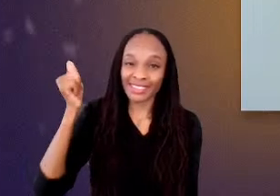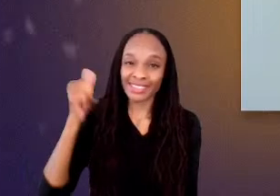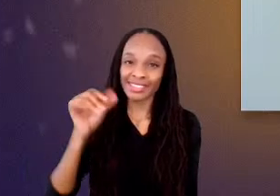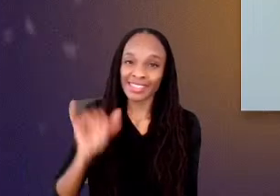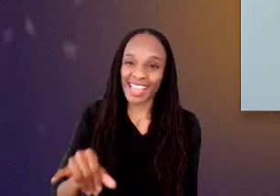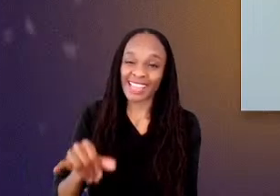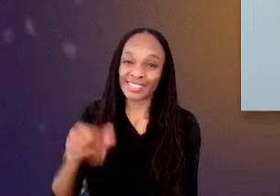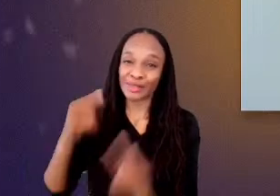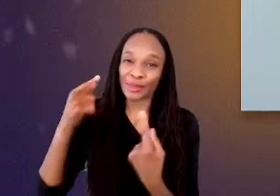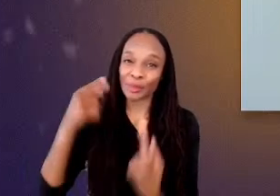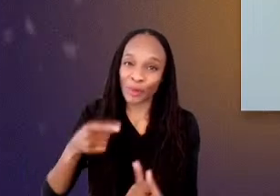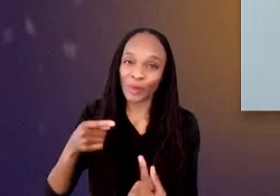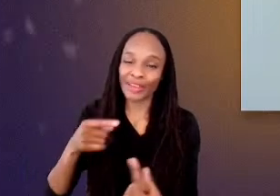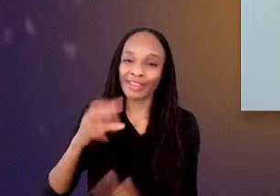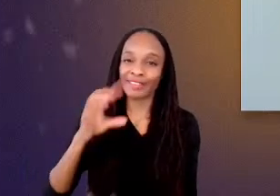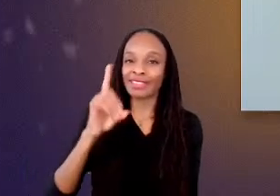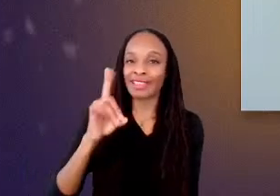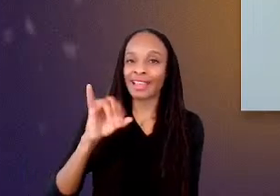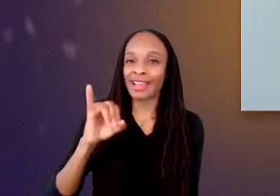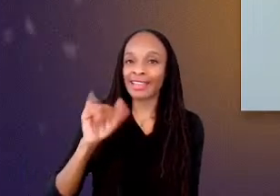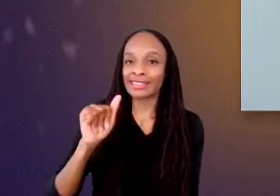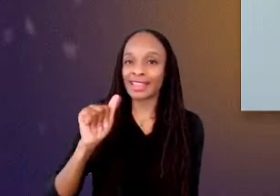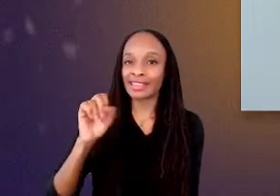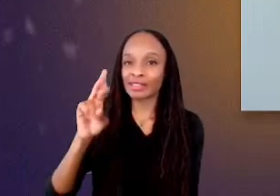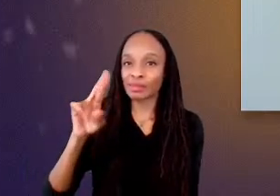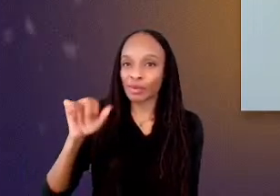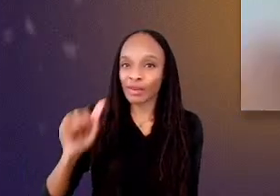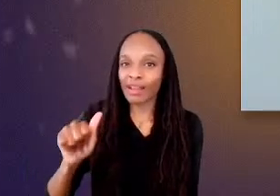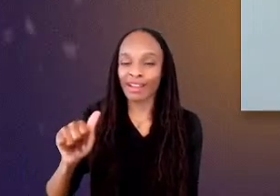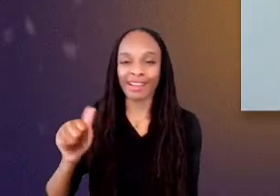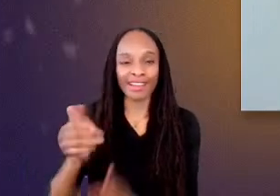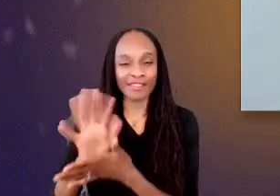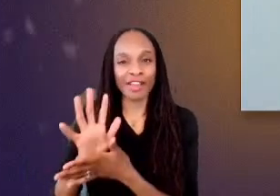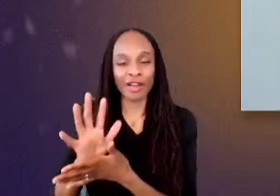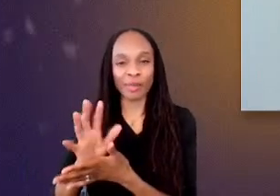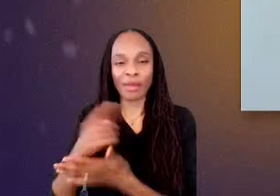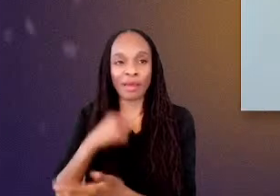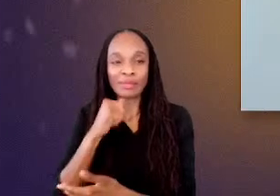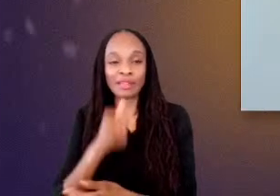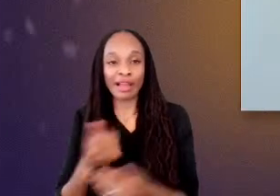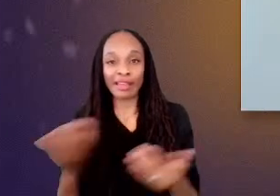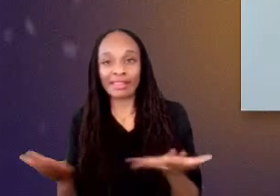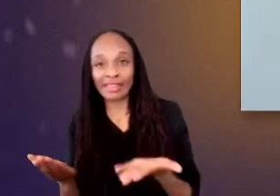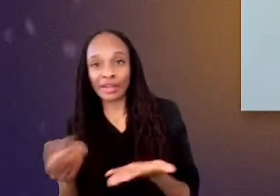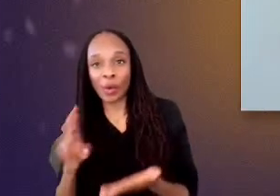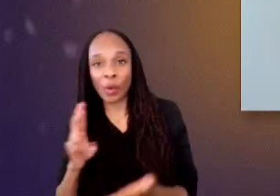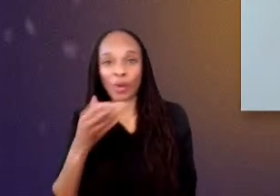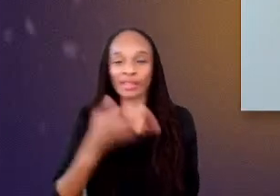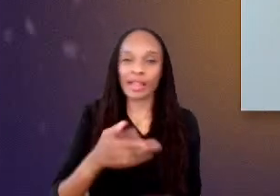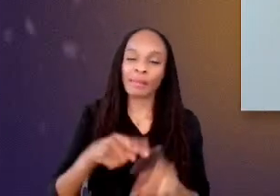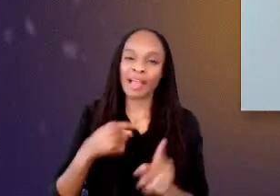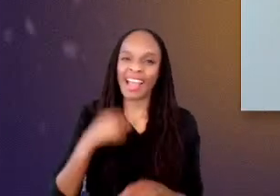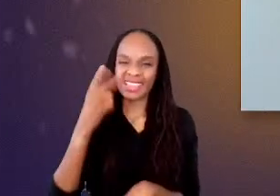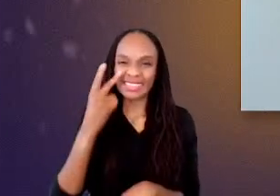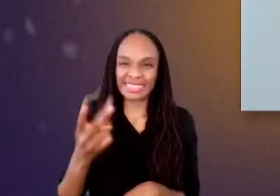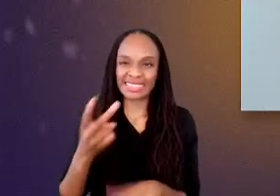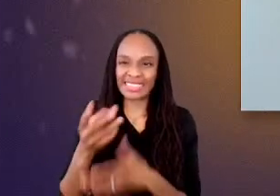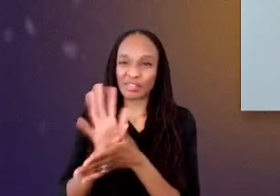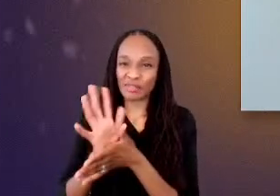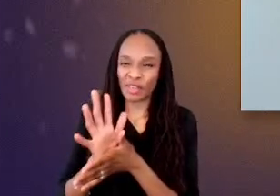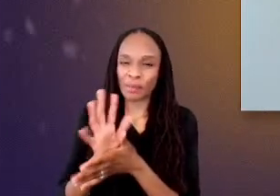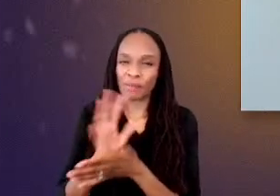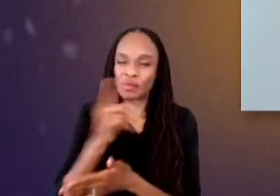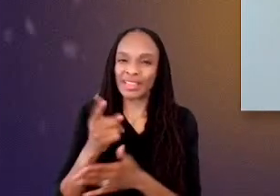of the whole point of a diaspora film, about being neither here nor there. But I could see the film slipping into the cracks of being neither here nor there for